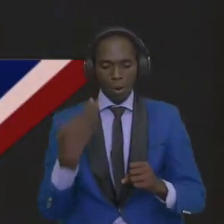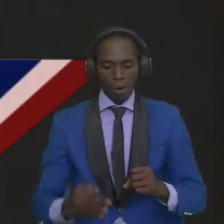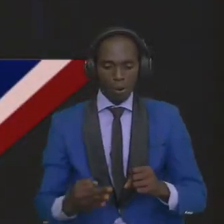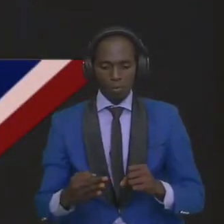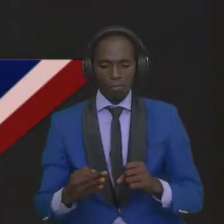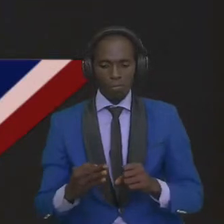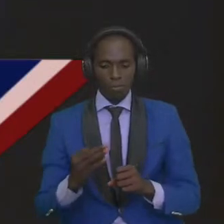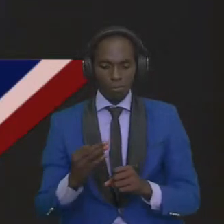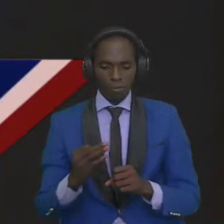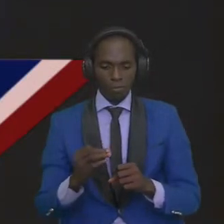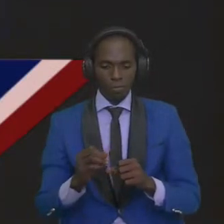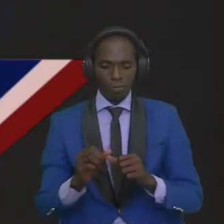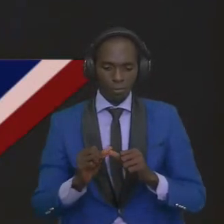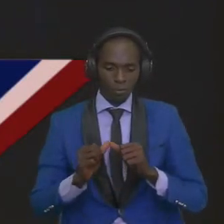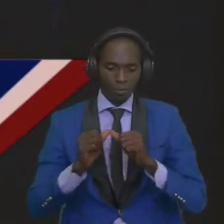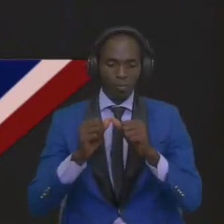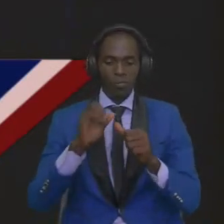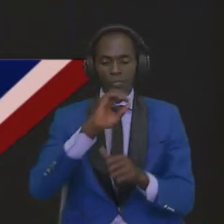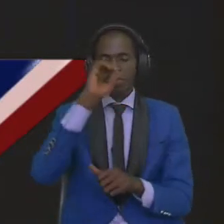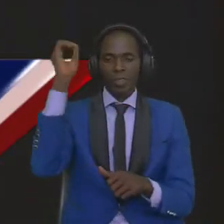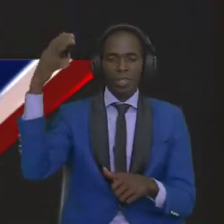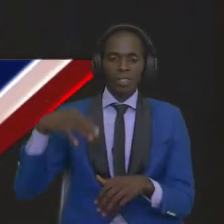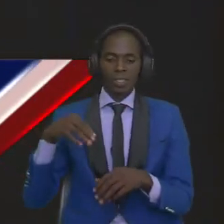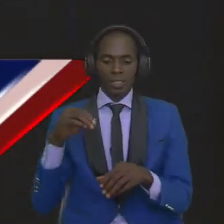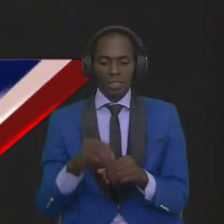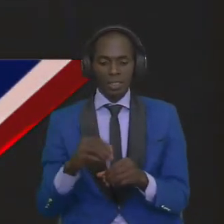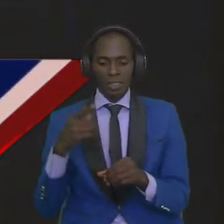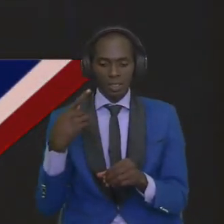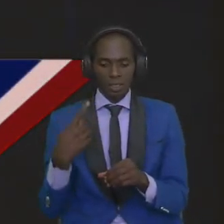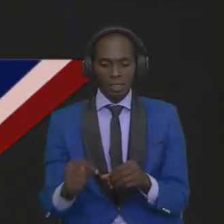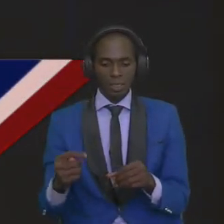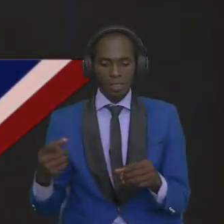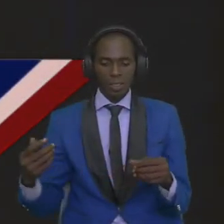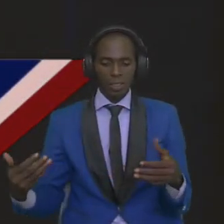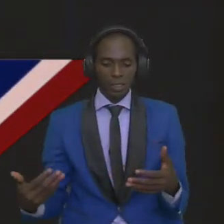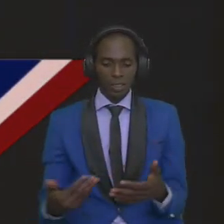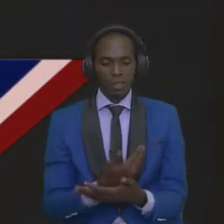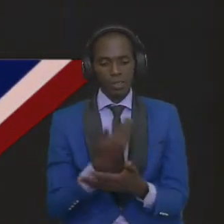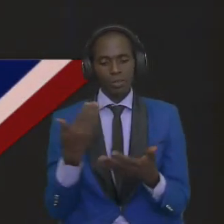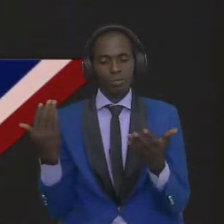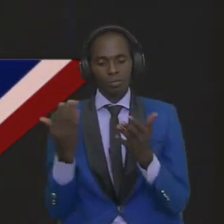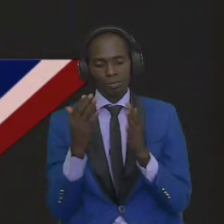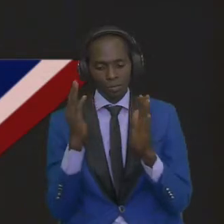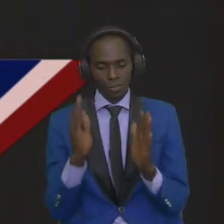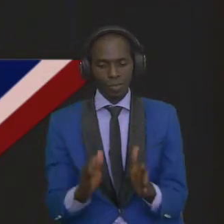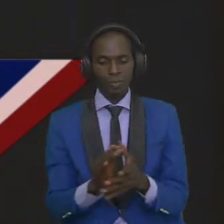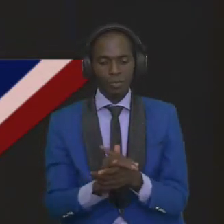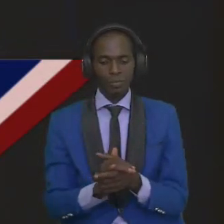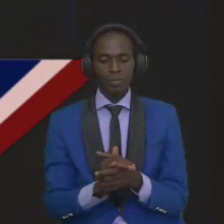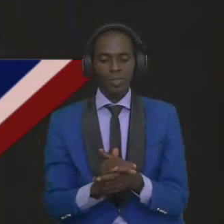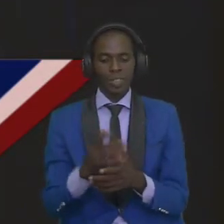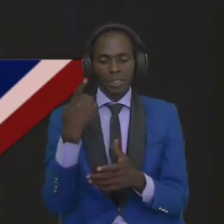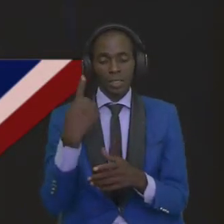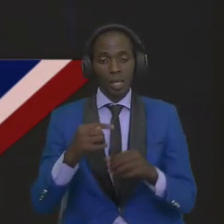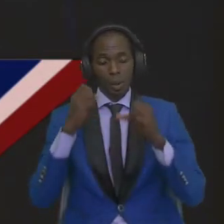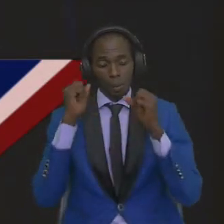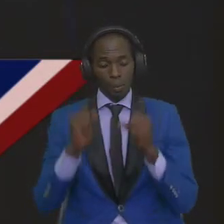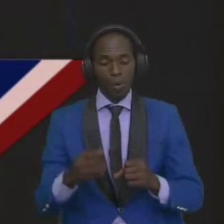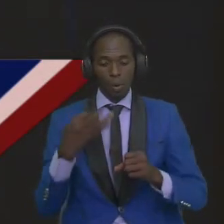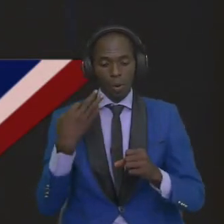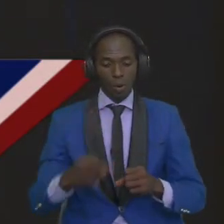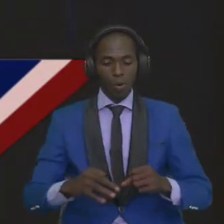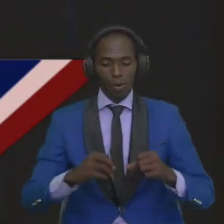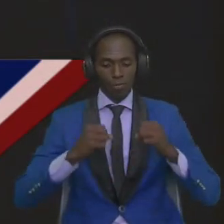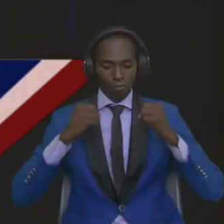grace in his renewed servants. We're servants of the Lord, and he renews our lives. And